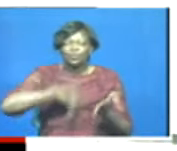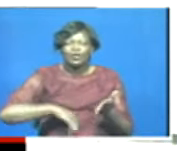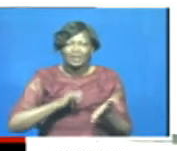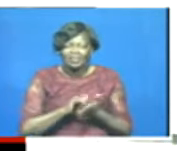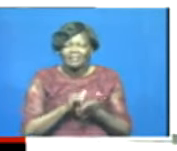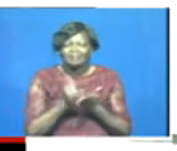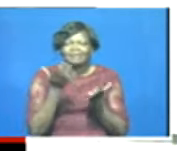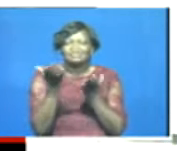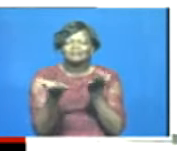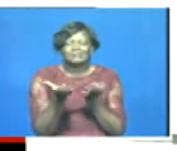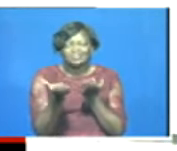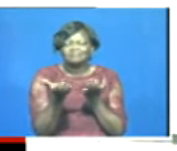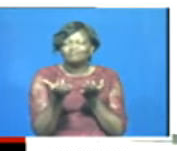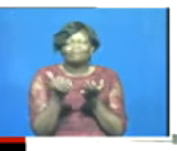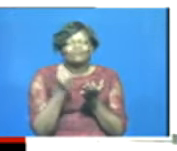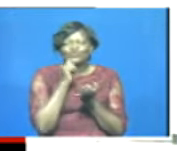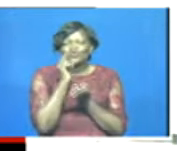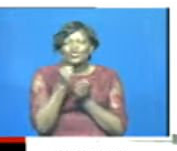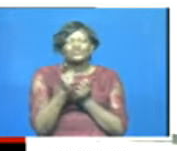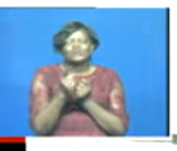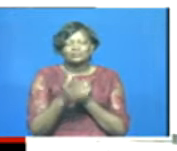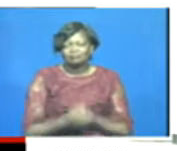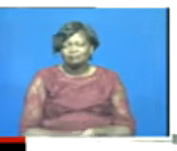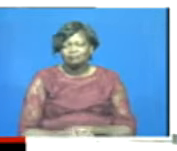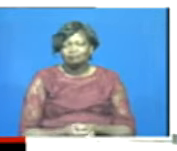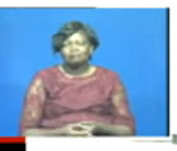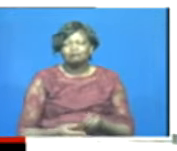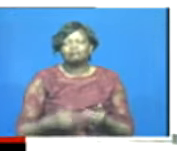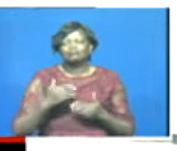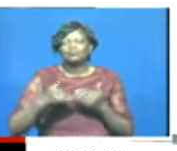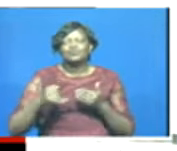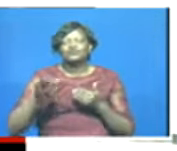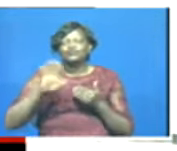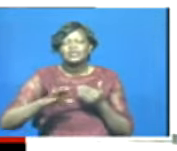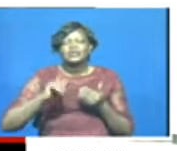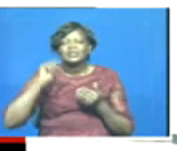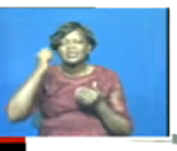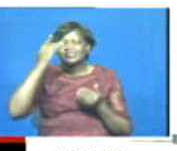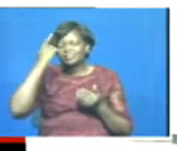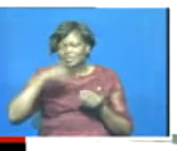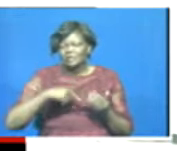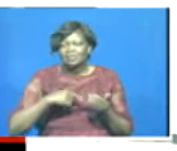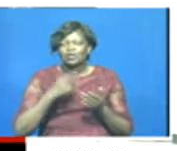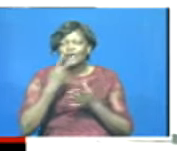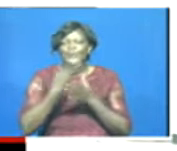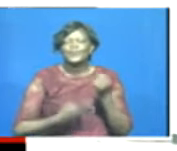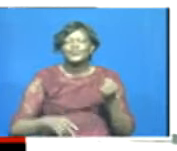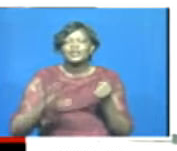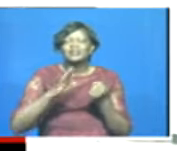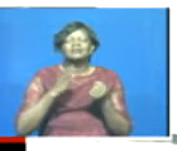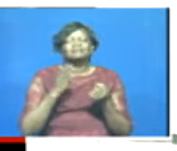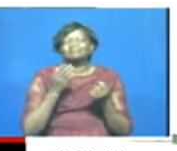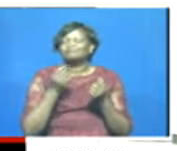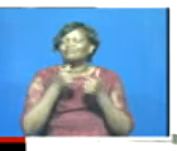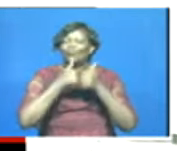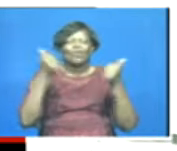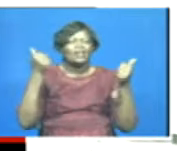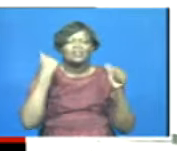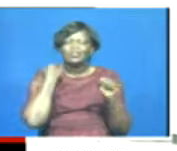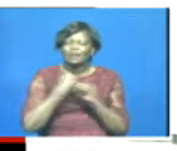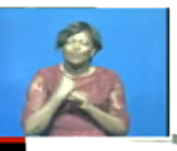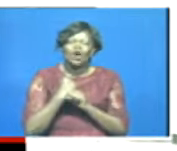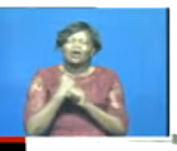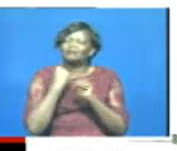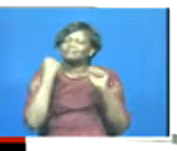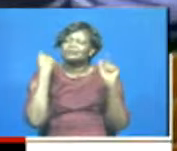business is not a threat to the textile industry right here in Kenya, adding that the two sectors serve totally different segments. Here's